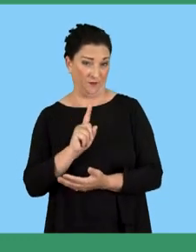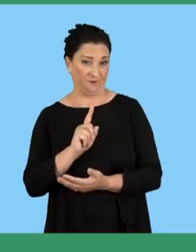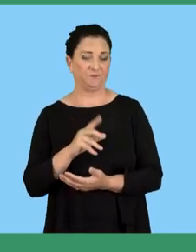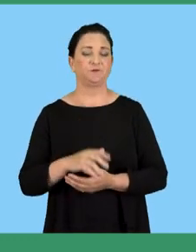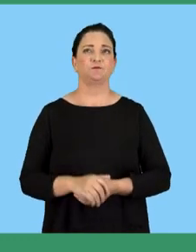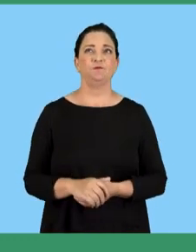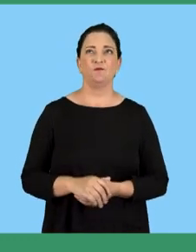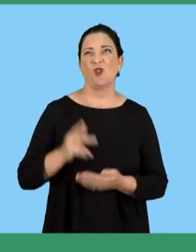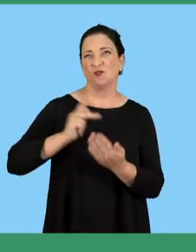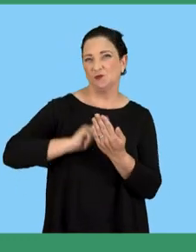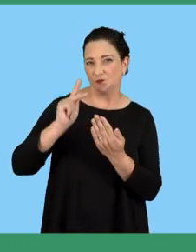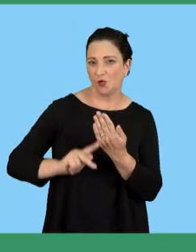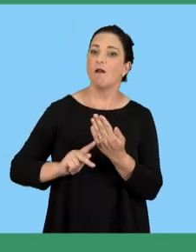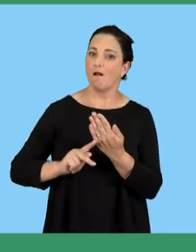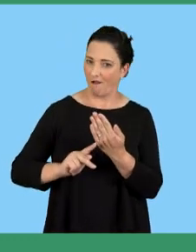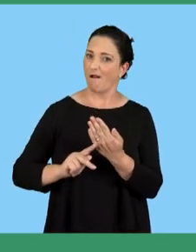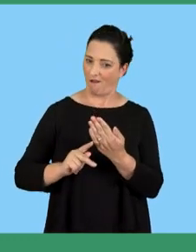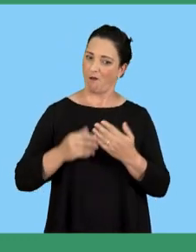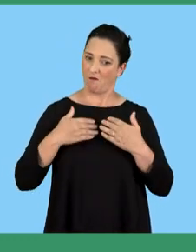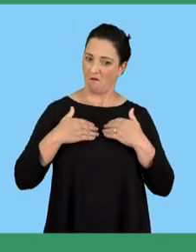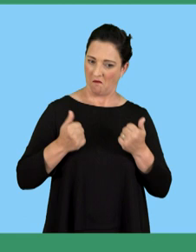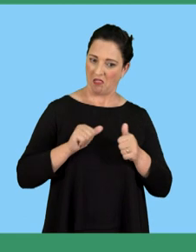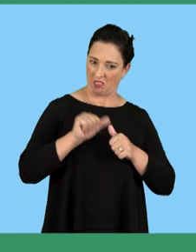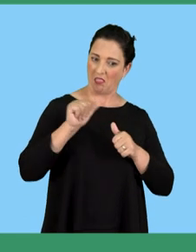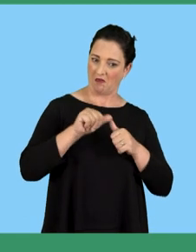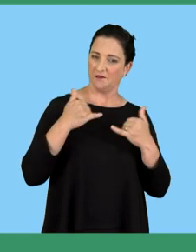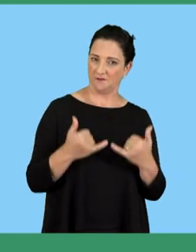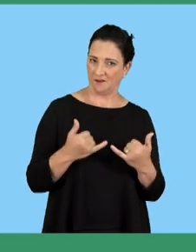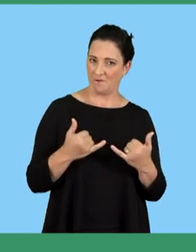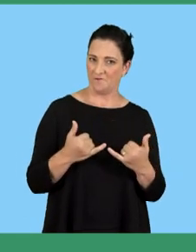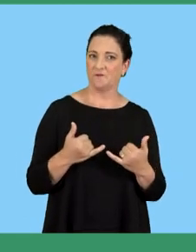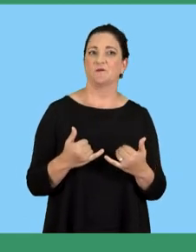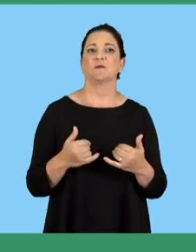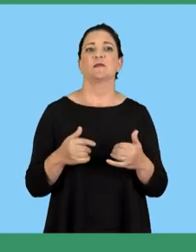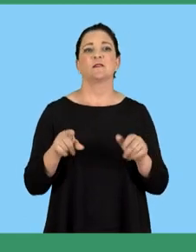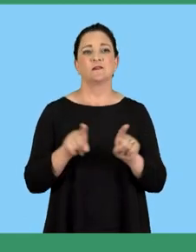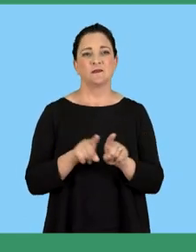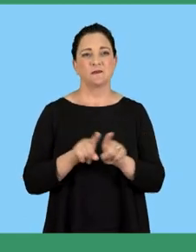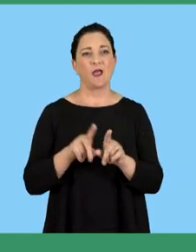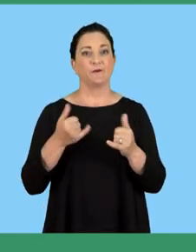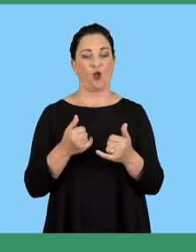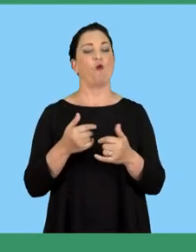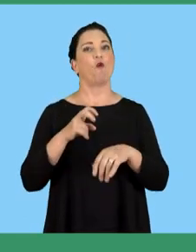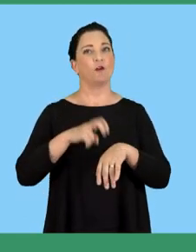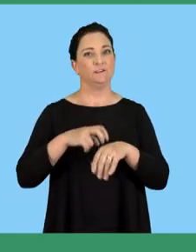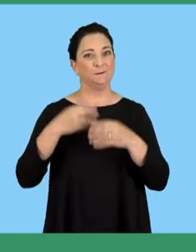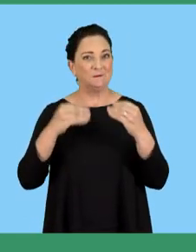projects improved their welfare and that they have acquired entrepreneurial